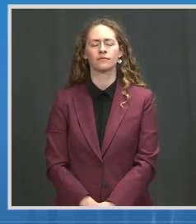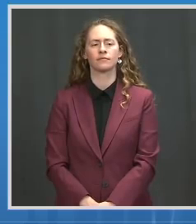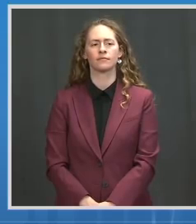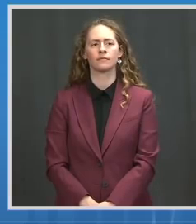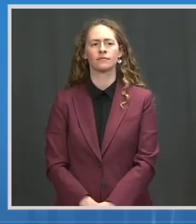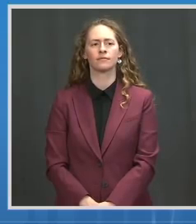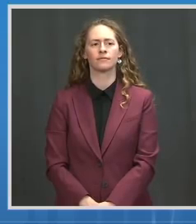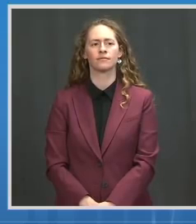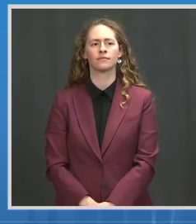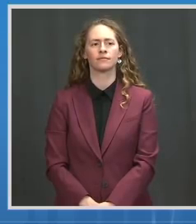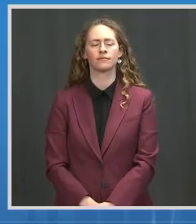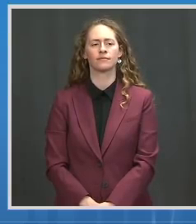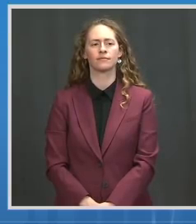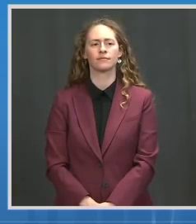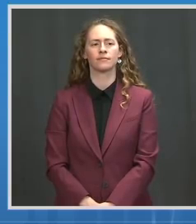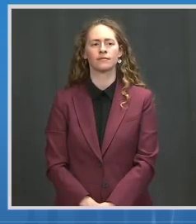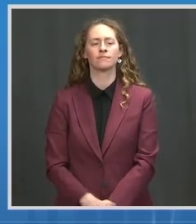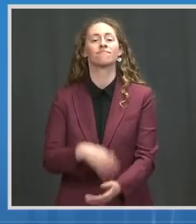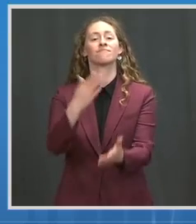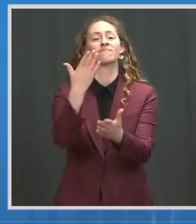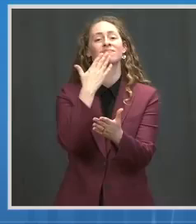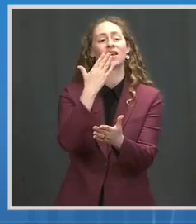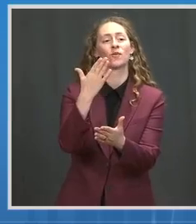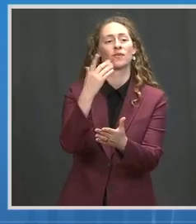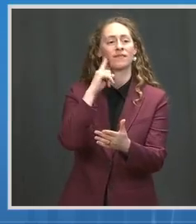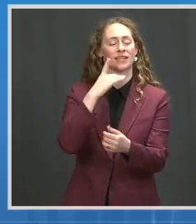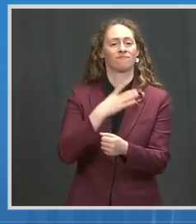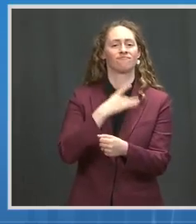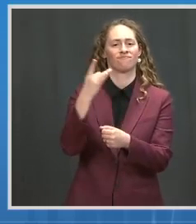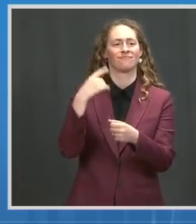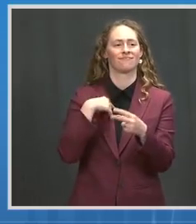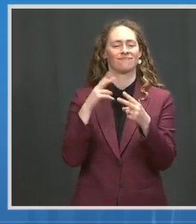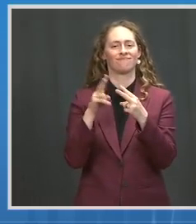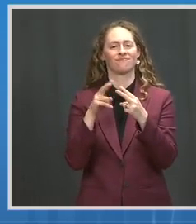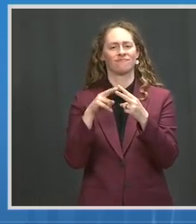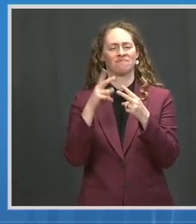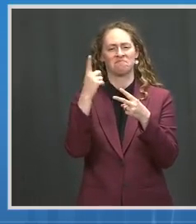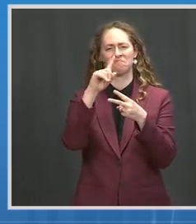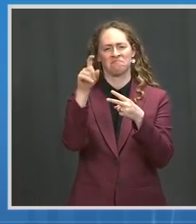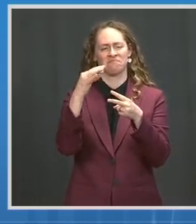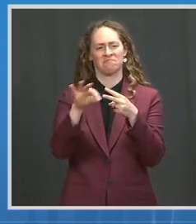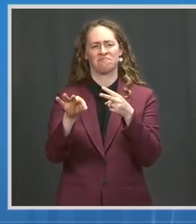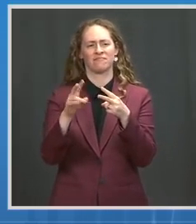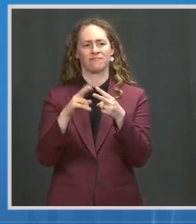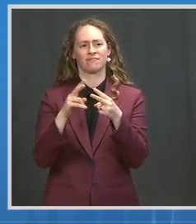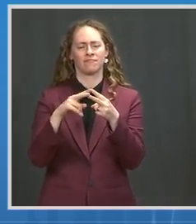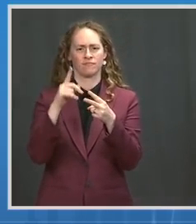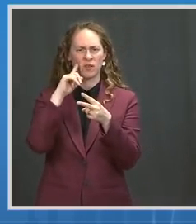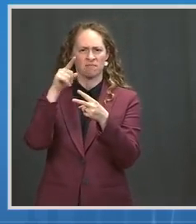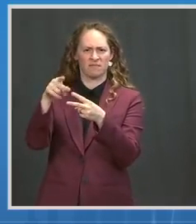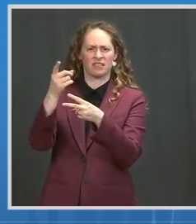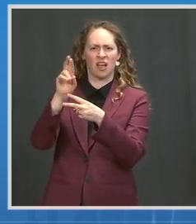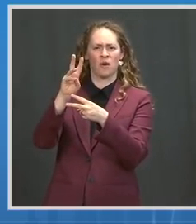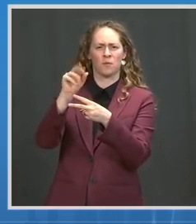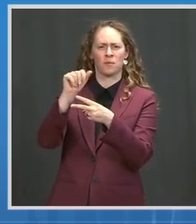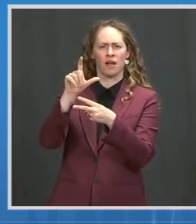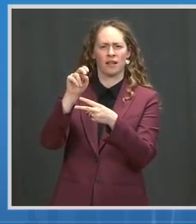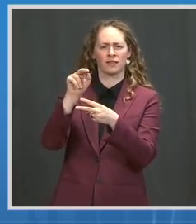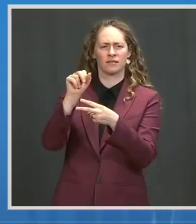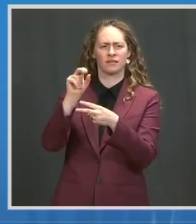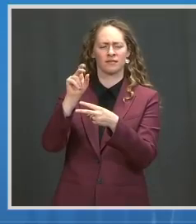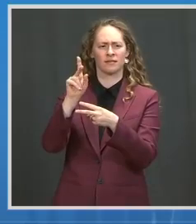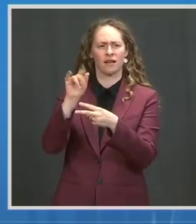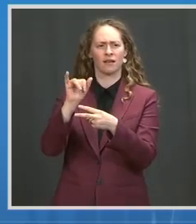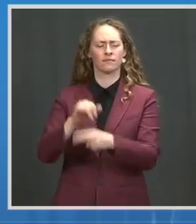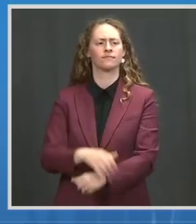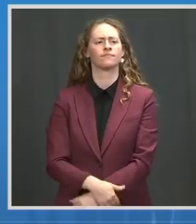Thanks for that. Two quick questions. Dr. Walensky, has the CDC decided whether to let the residential